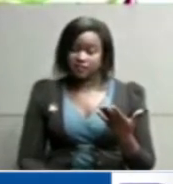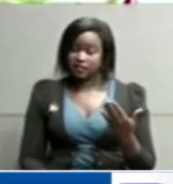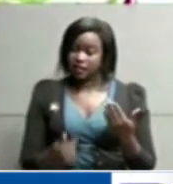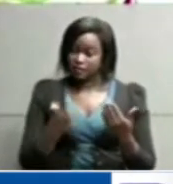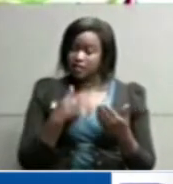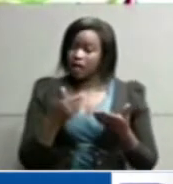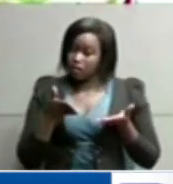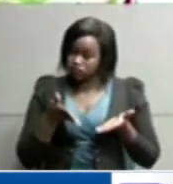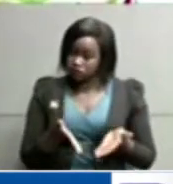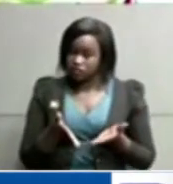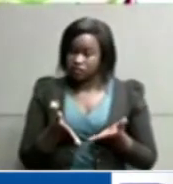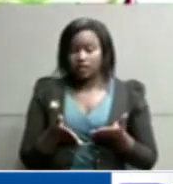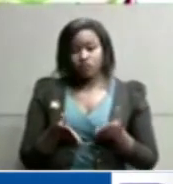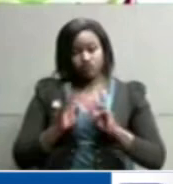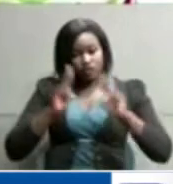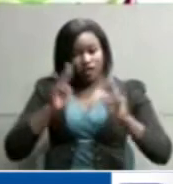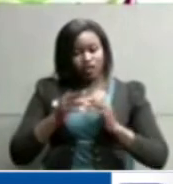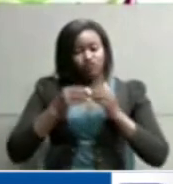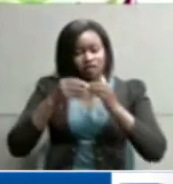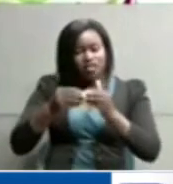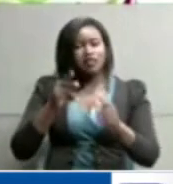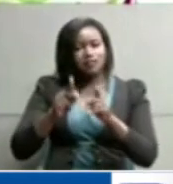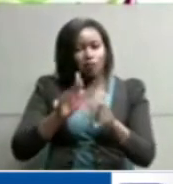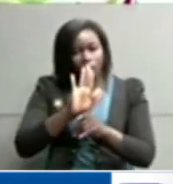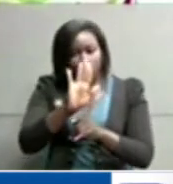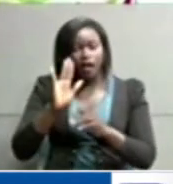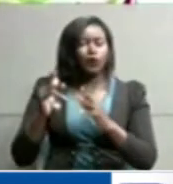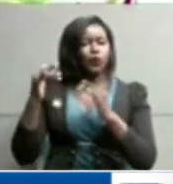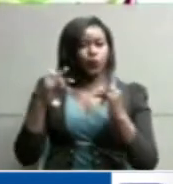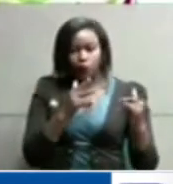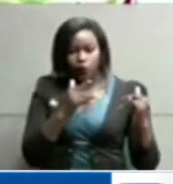lead a people's war, if you want me to lead you.